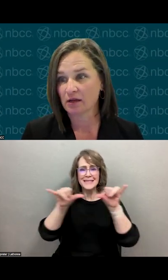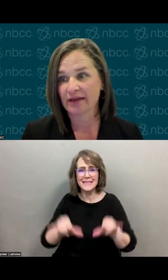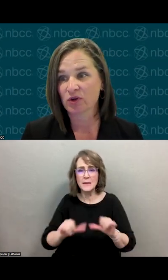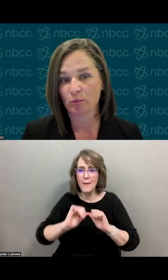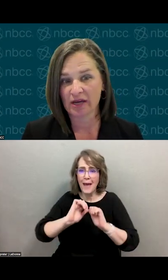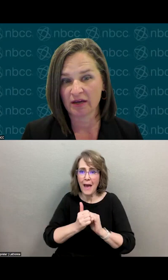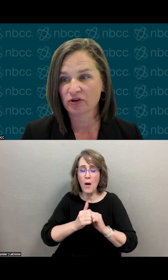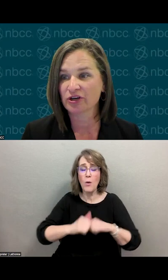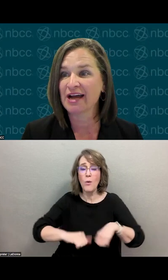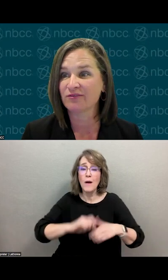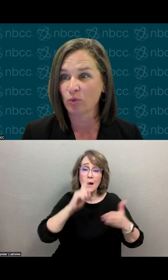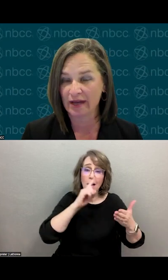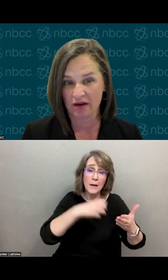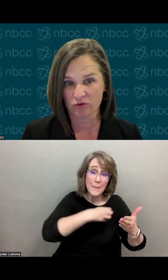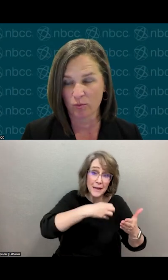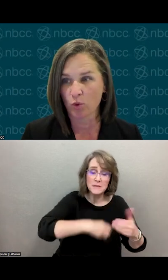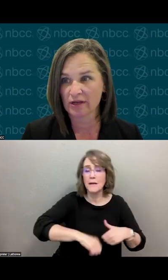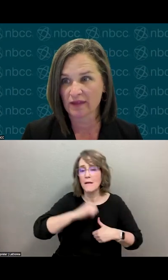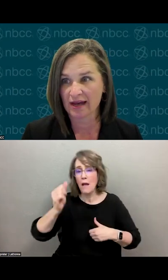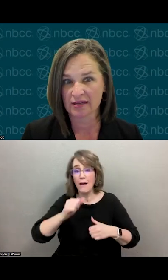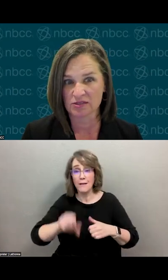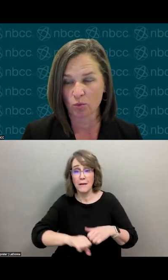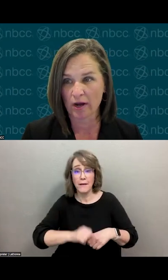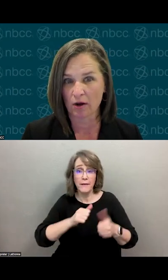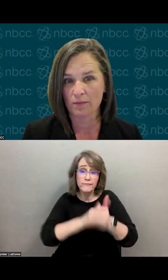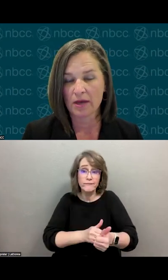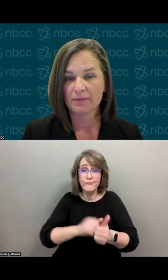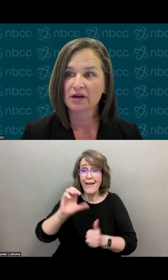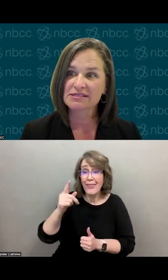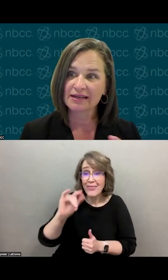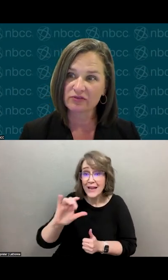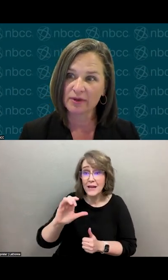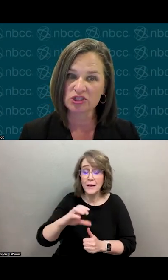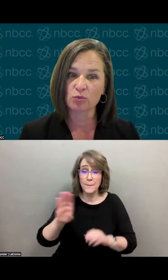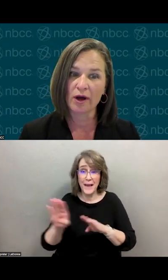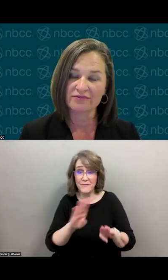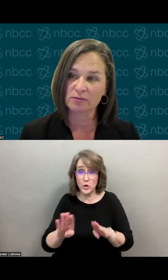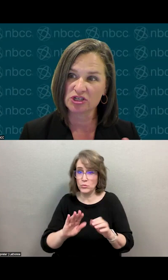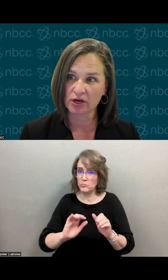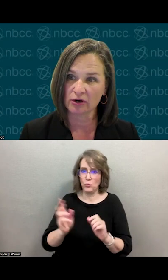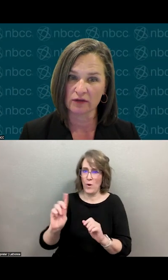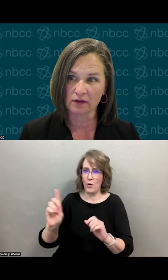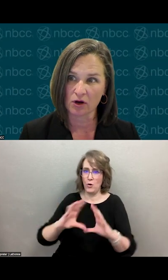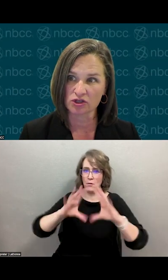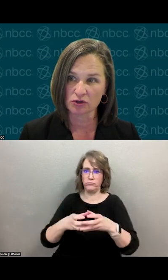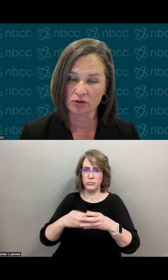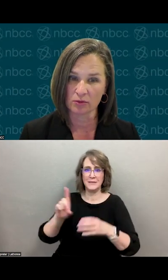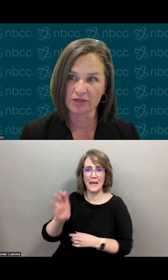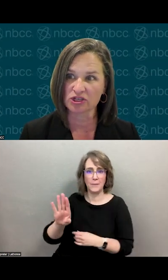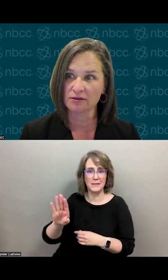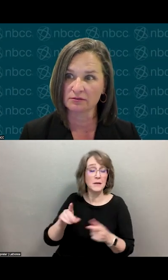and unethical behavior and have a way of reporting that as well, because that information will have to be shared in the